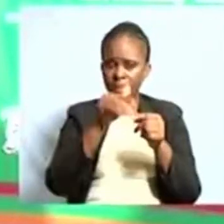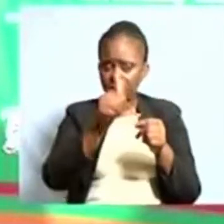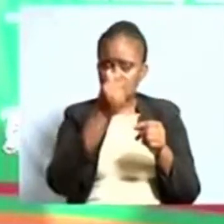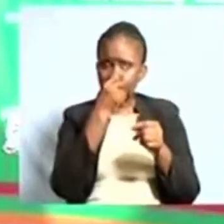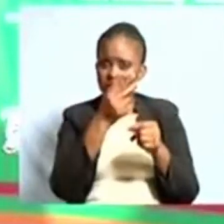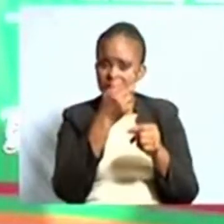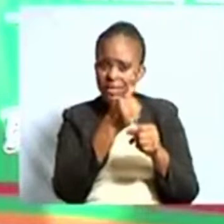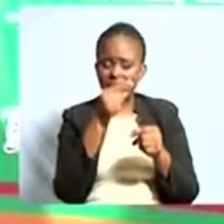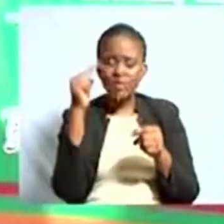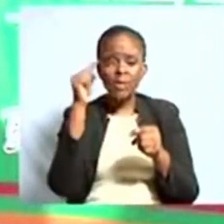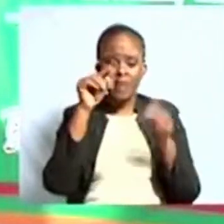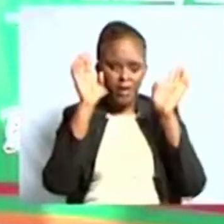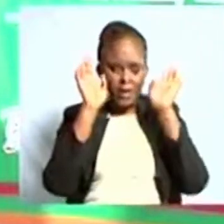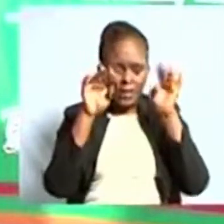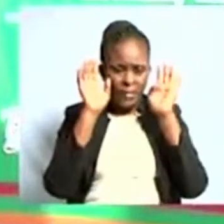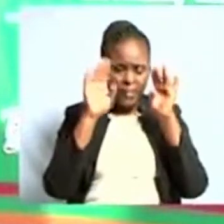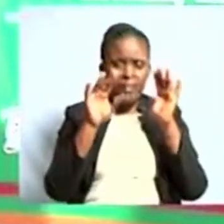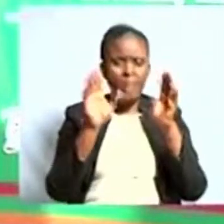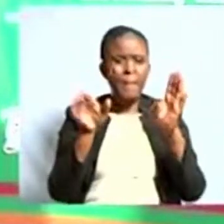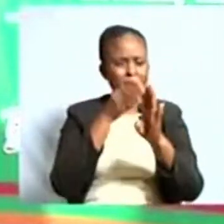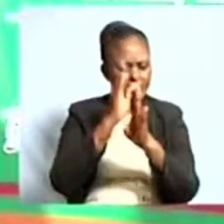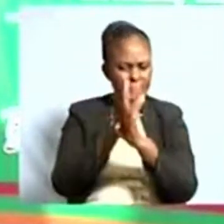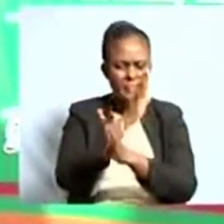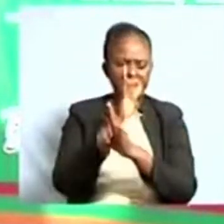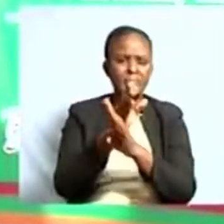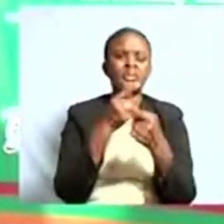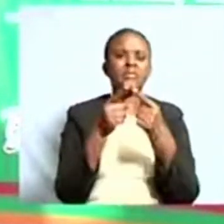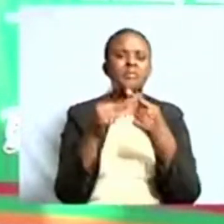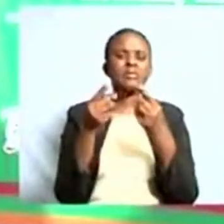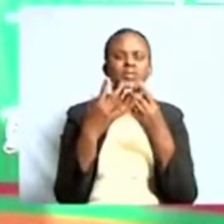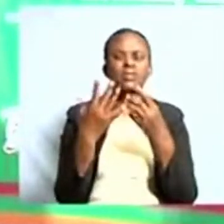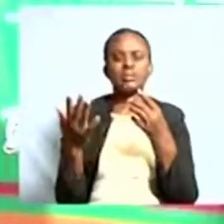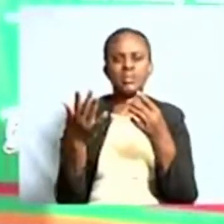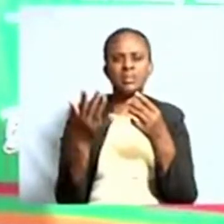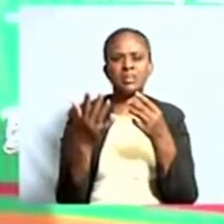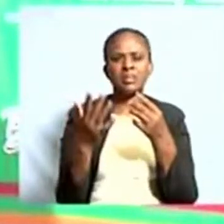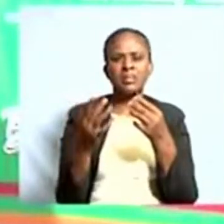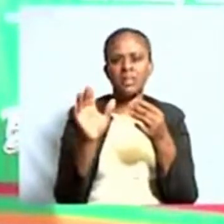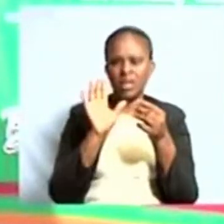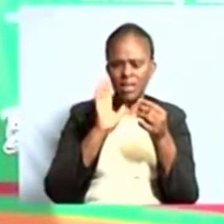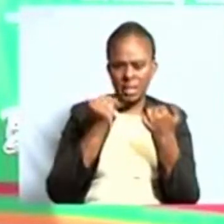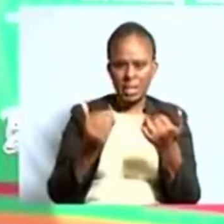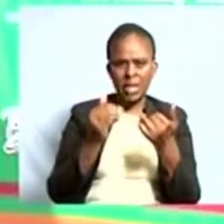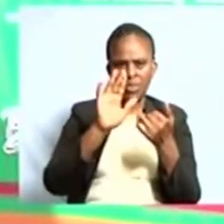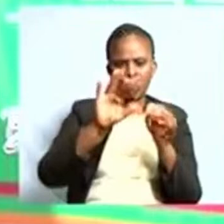piracy is related to copyright. So coming to your question,